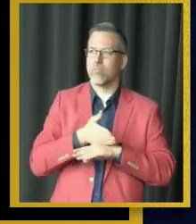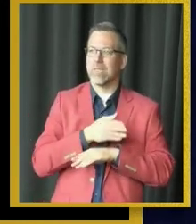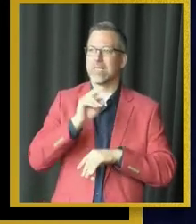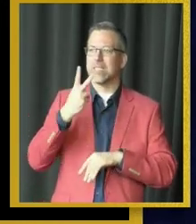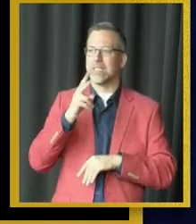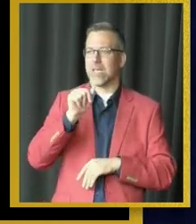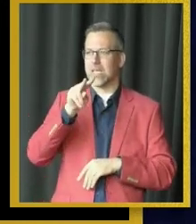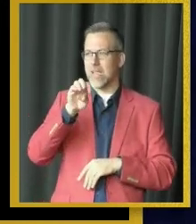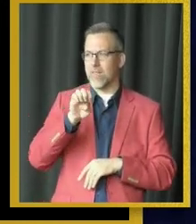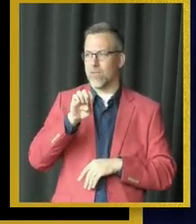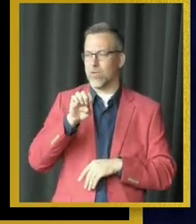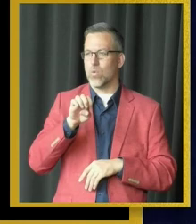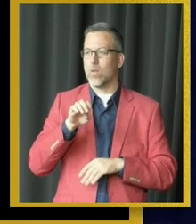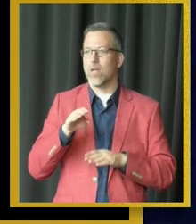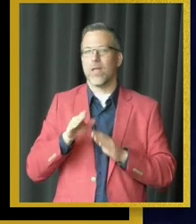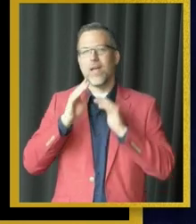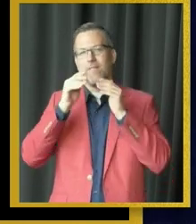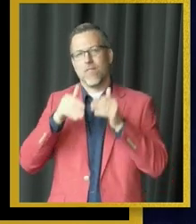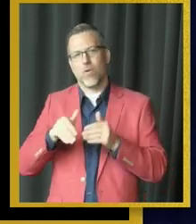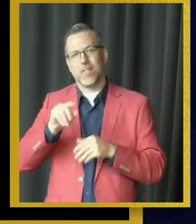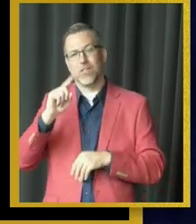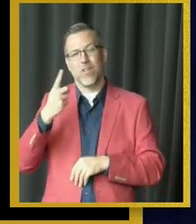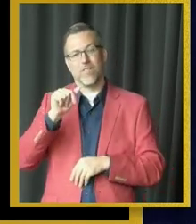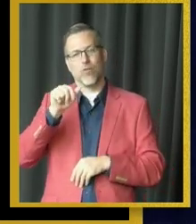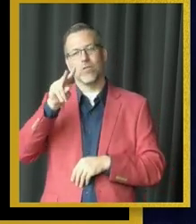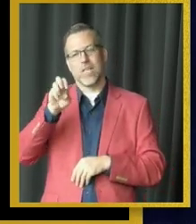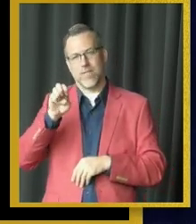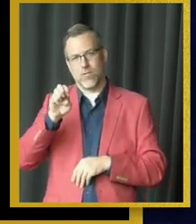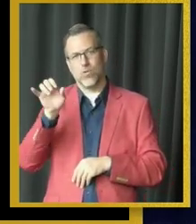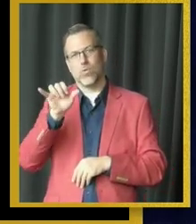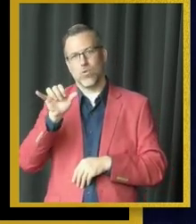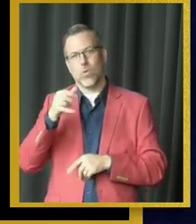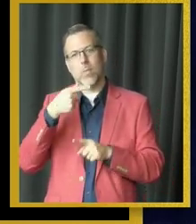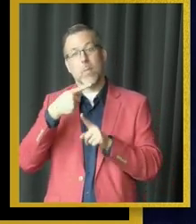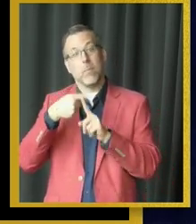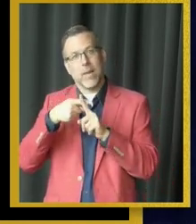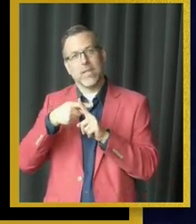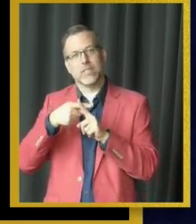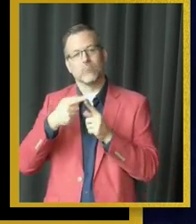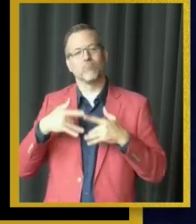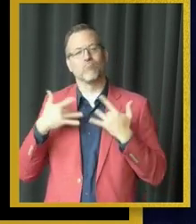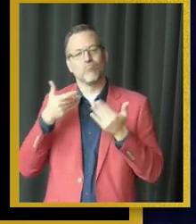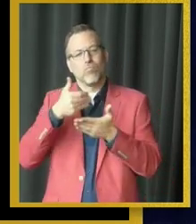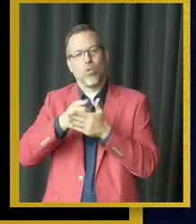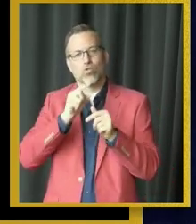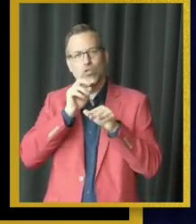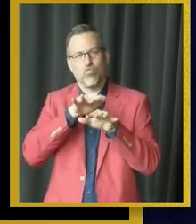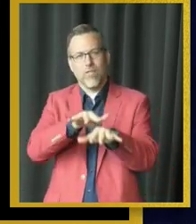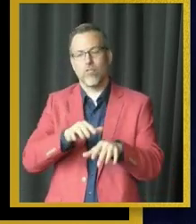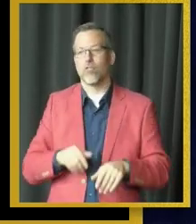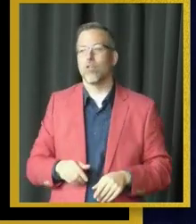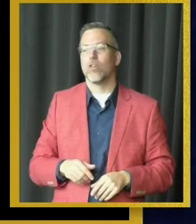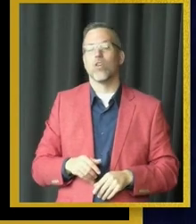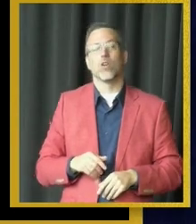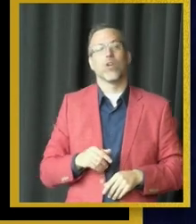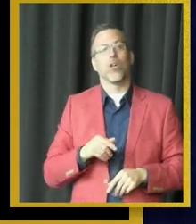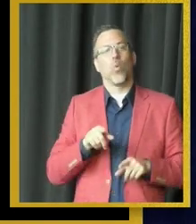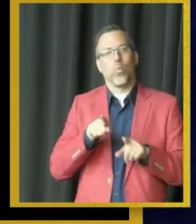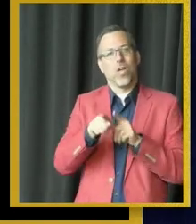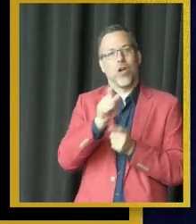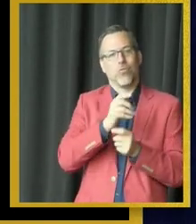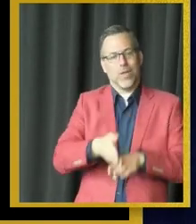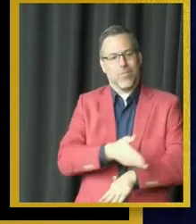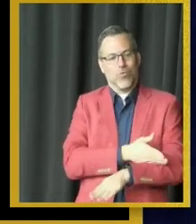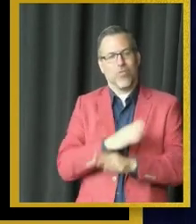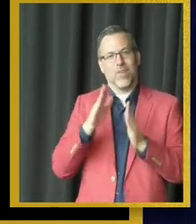Avenue and refocusing on 1st Avenue as well as the riverfront. With Metro's help, we are transforming downtown